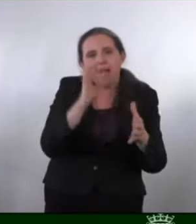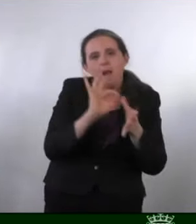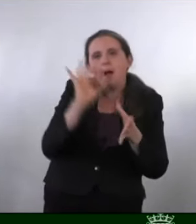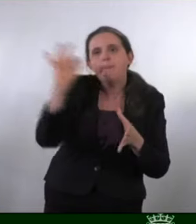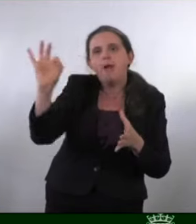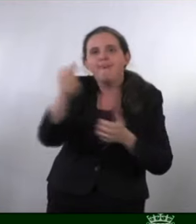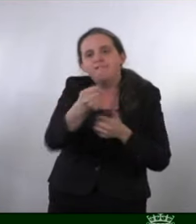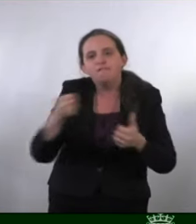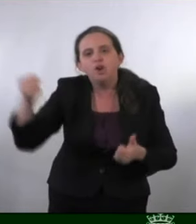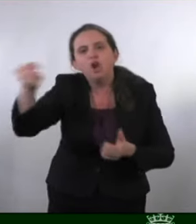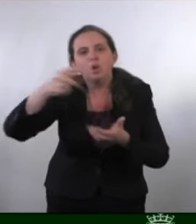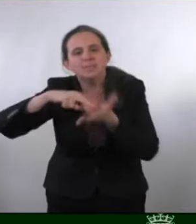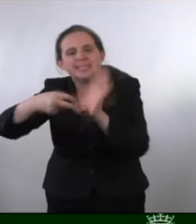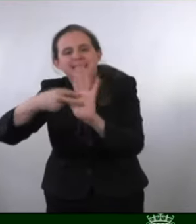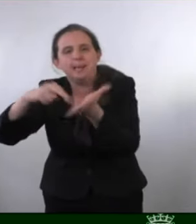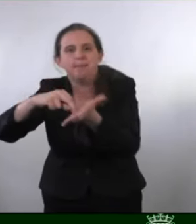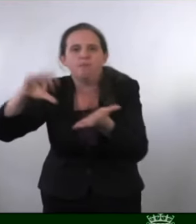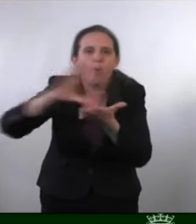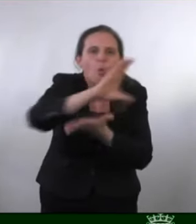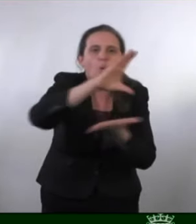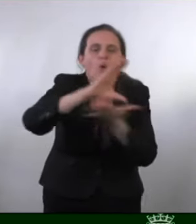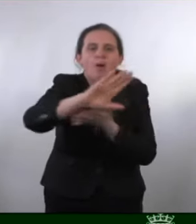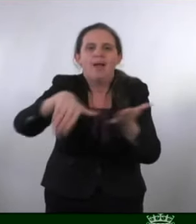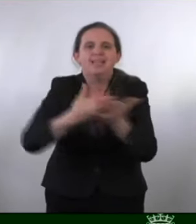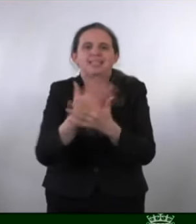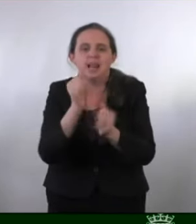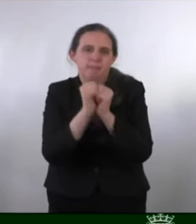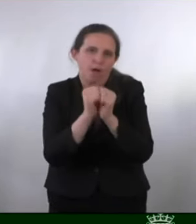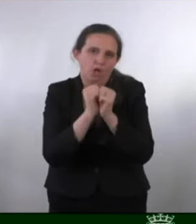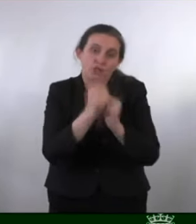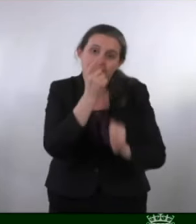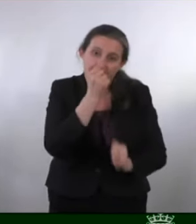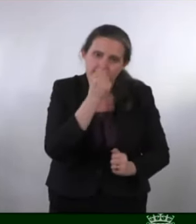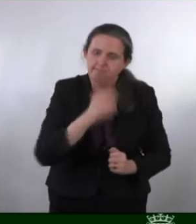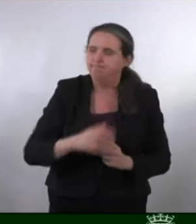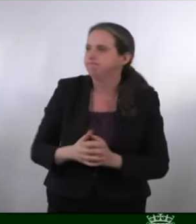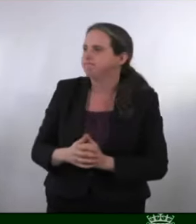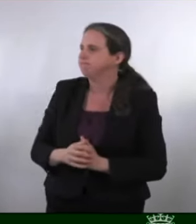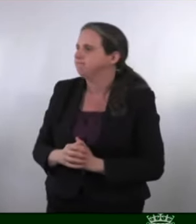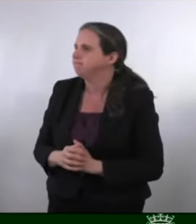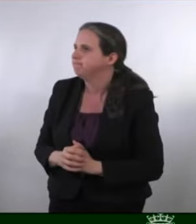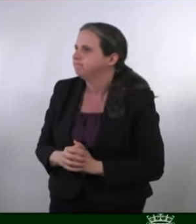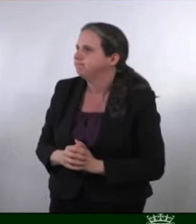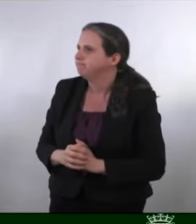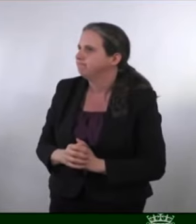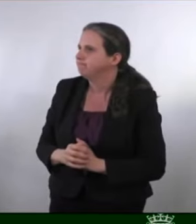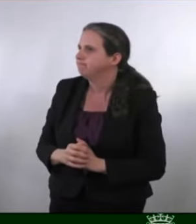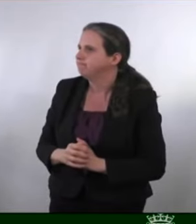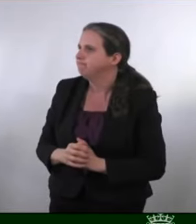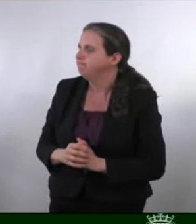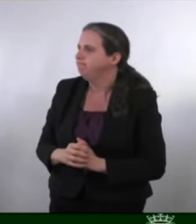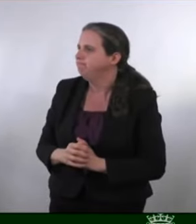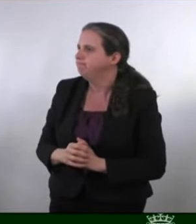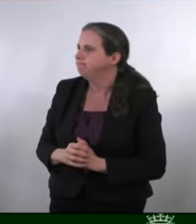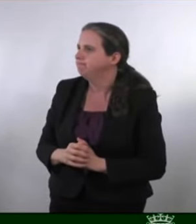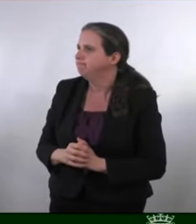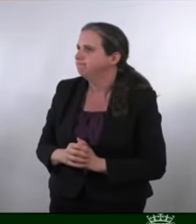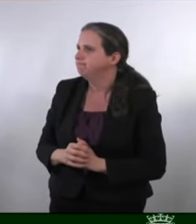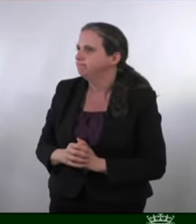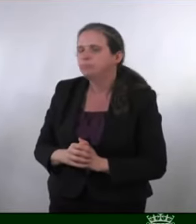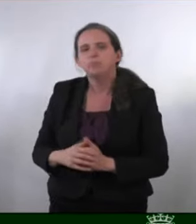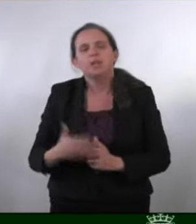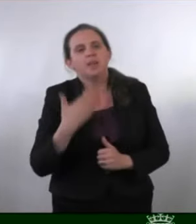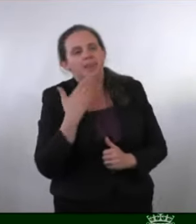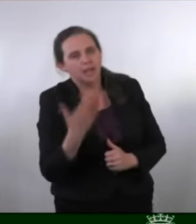Gary Sambrook. Thank you, Madam Deputy Speaker. In Birmingham, the data suggests that the biggest driver for transmission is household